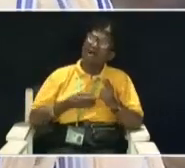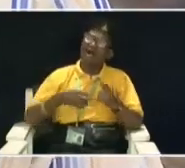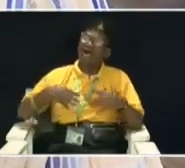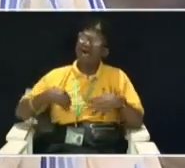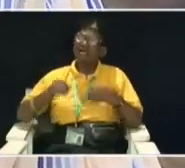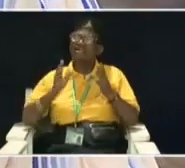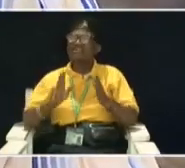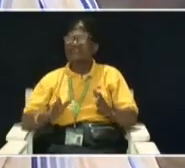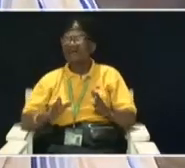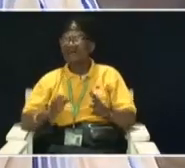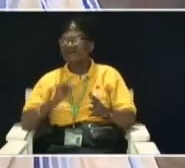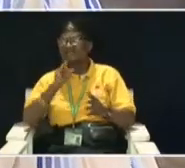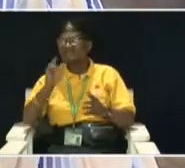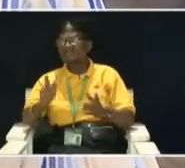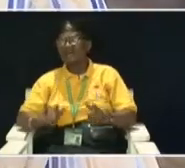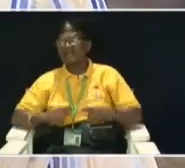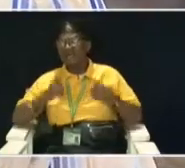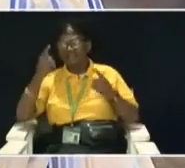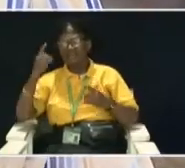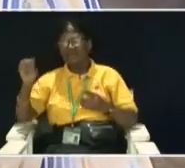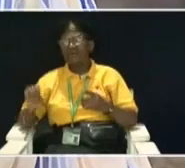is alive,